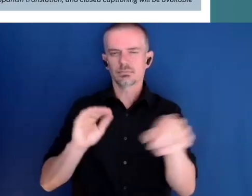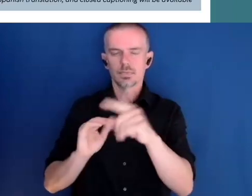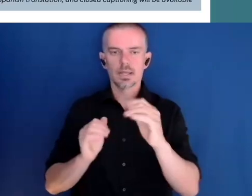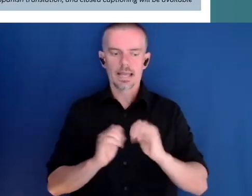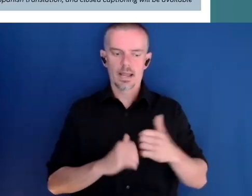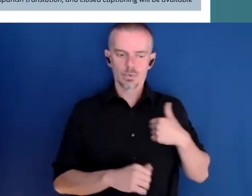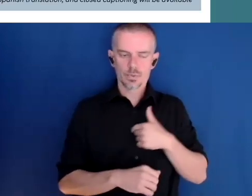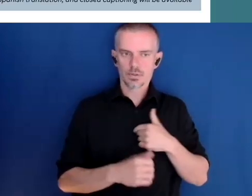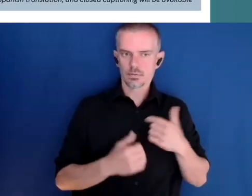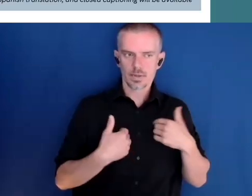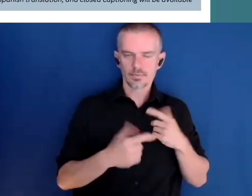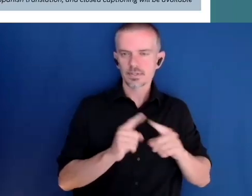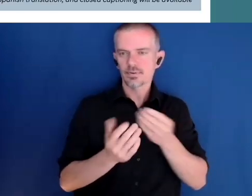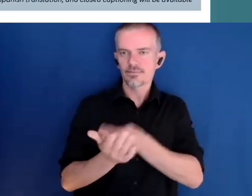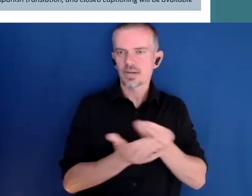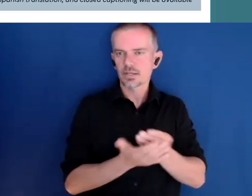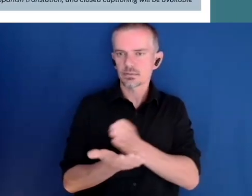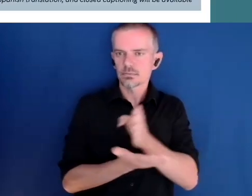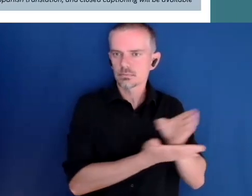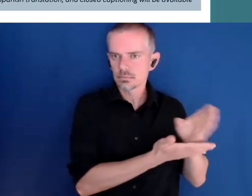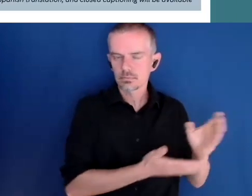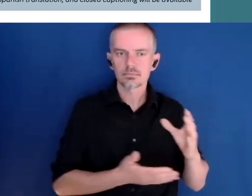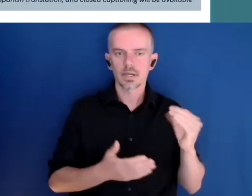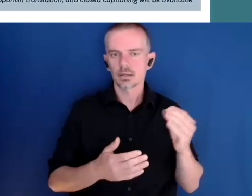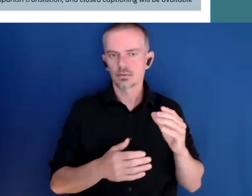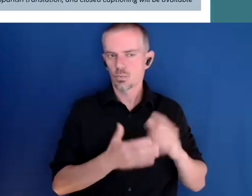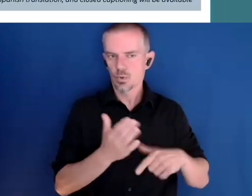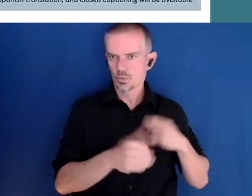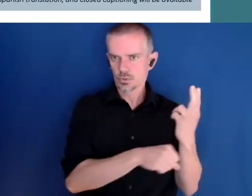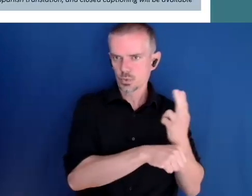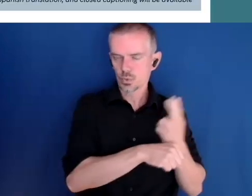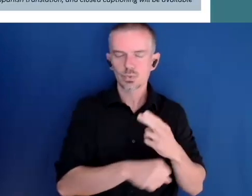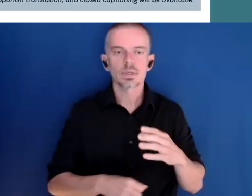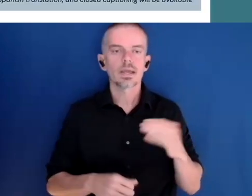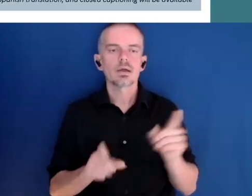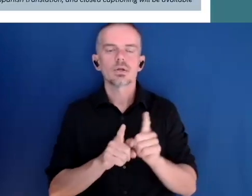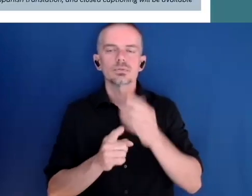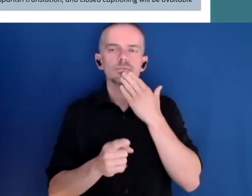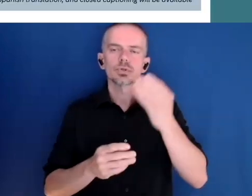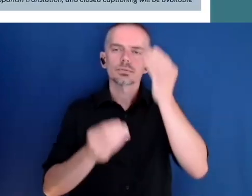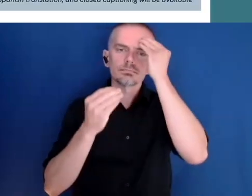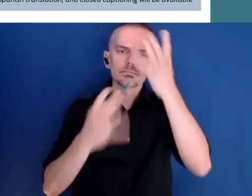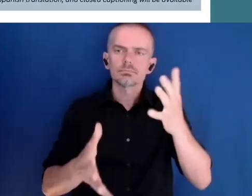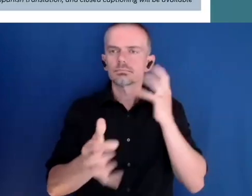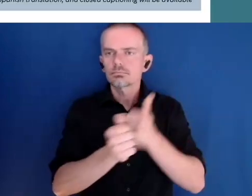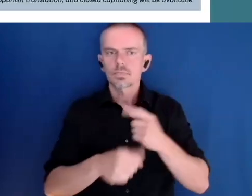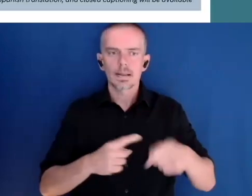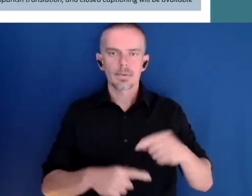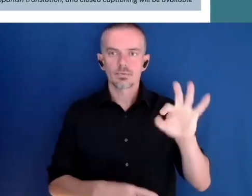and some of their important functions and features, as well as a great update and overview of the